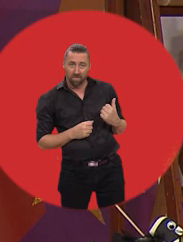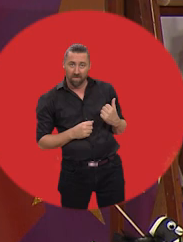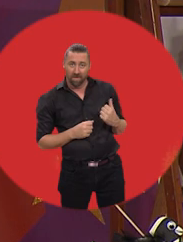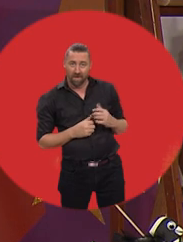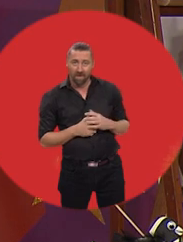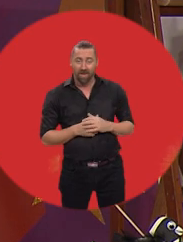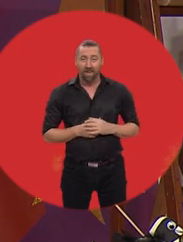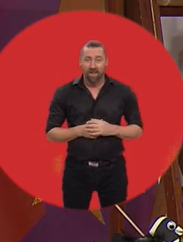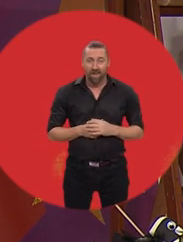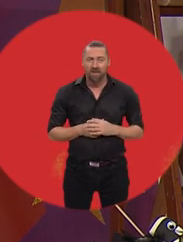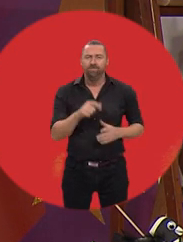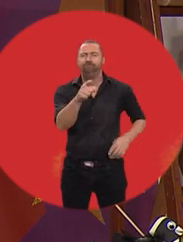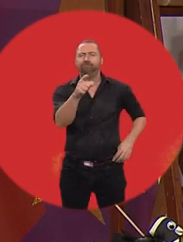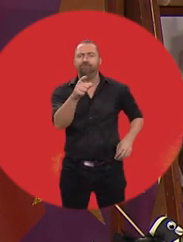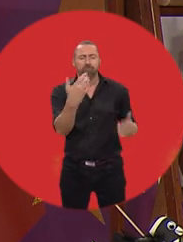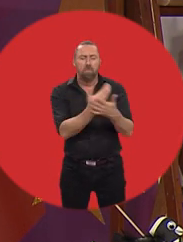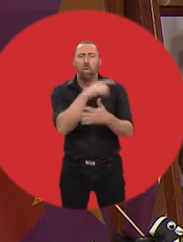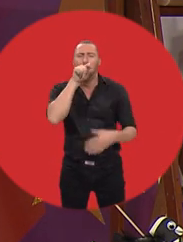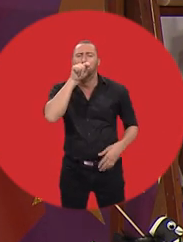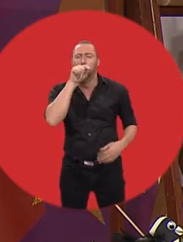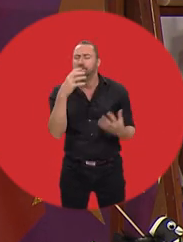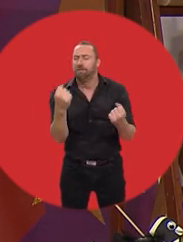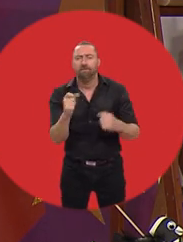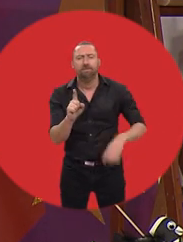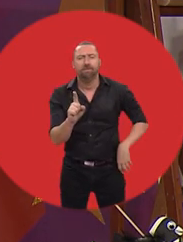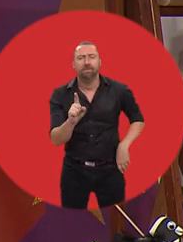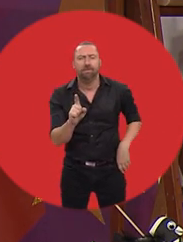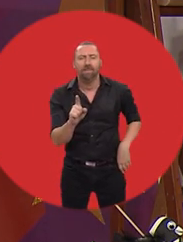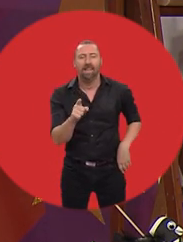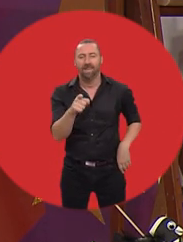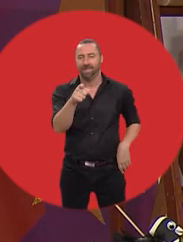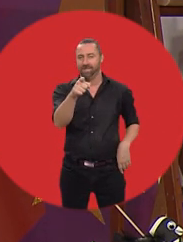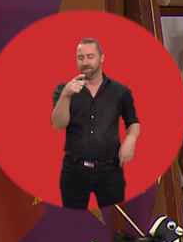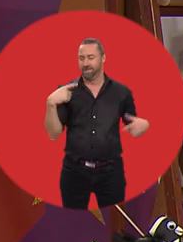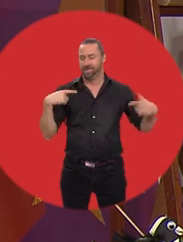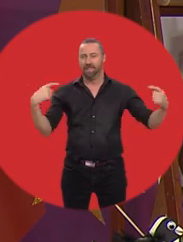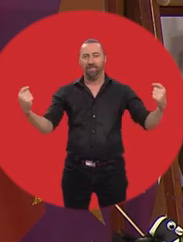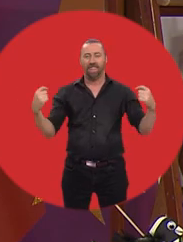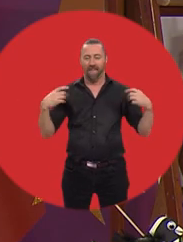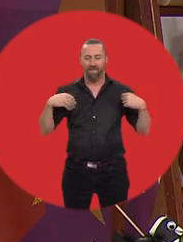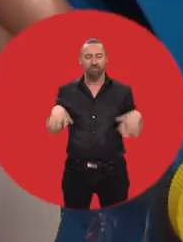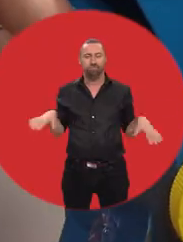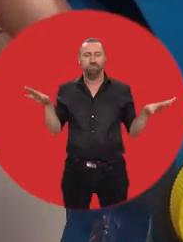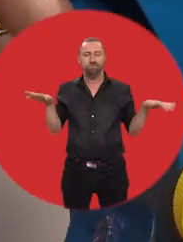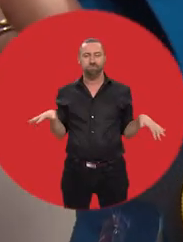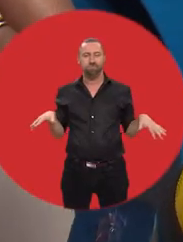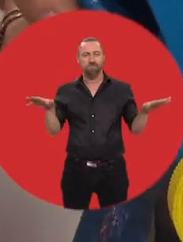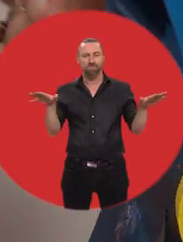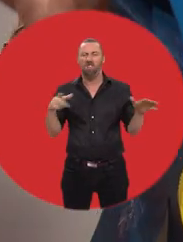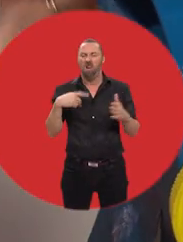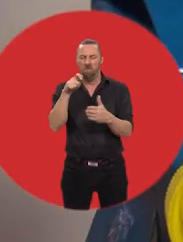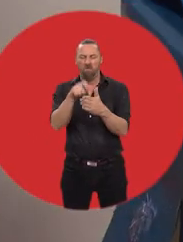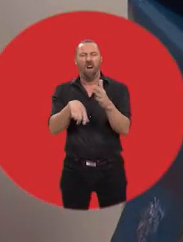then, can you think of anything else a bird might have? Yes, feathers. I bought these at a craft store. So we can stick them on the